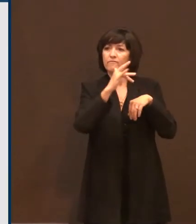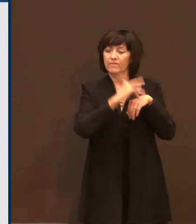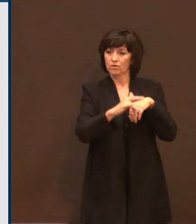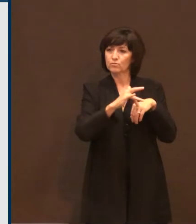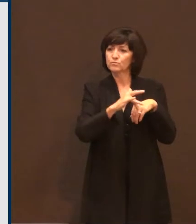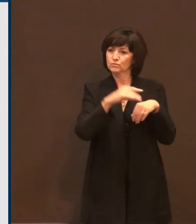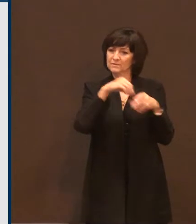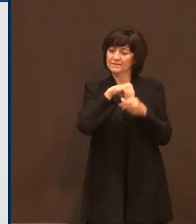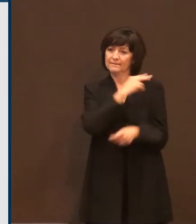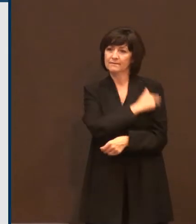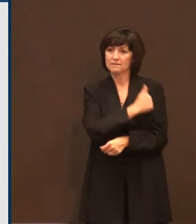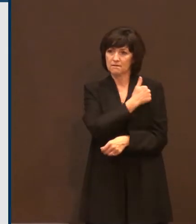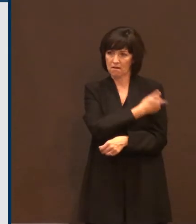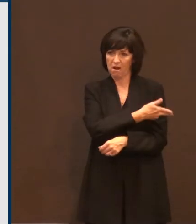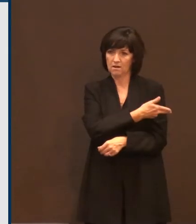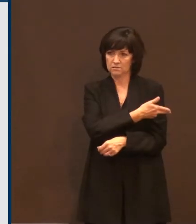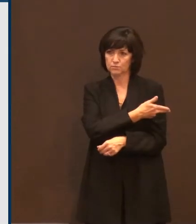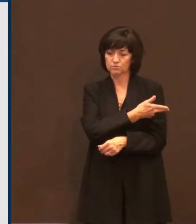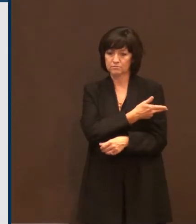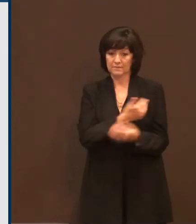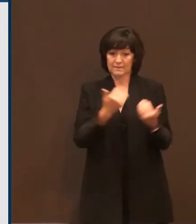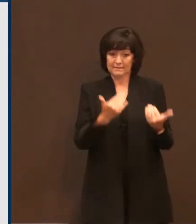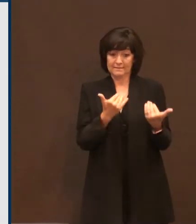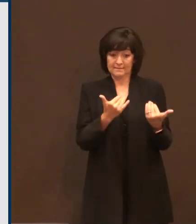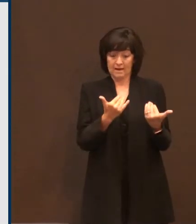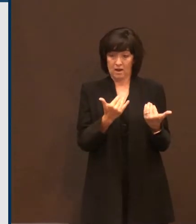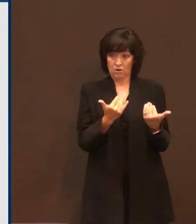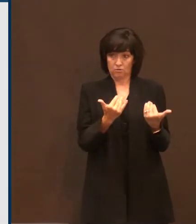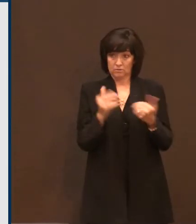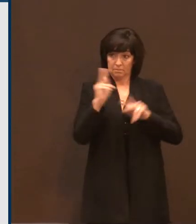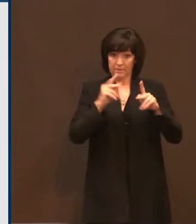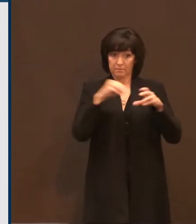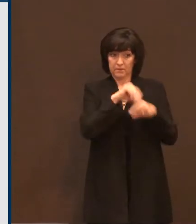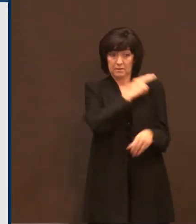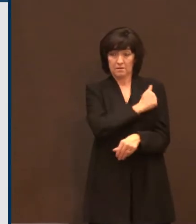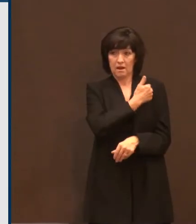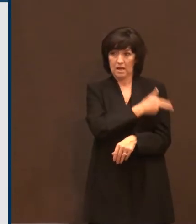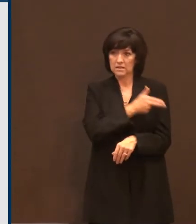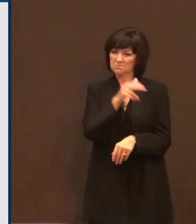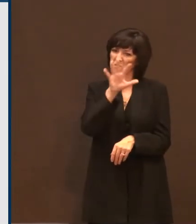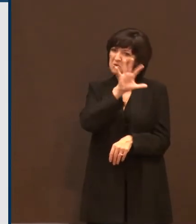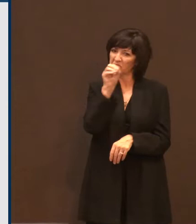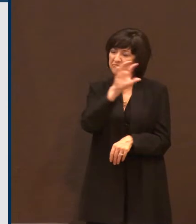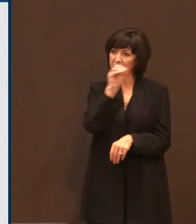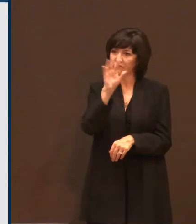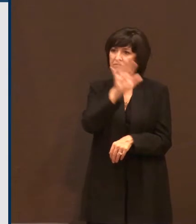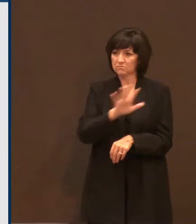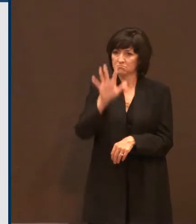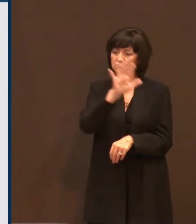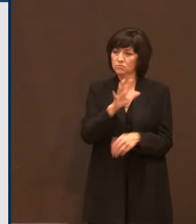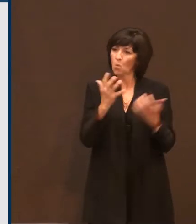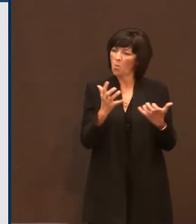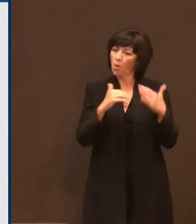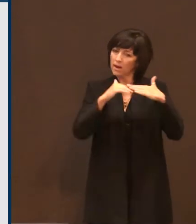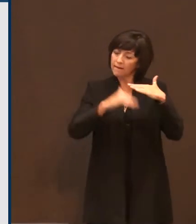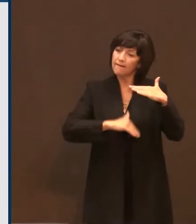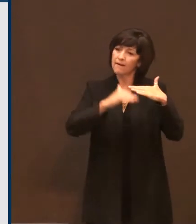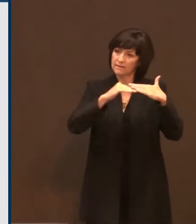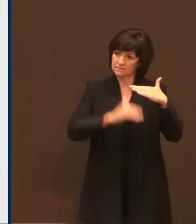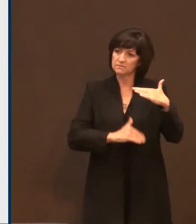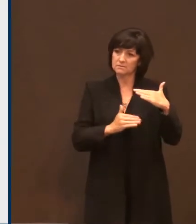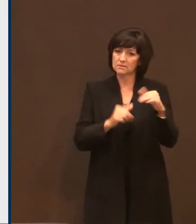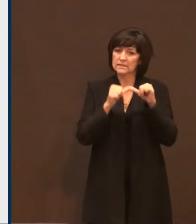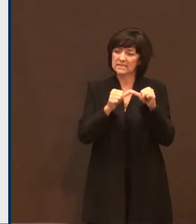COVID-19 is in the mid-50s. We'd like it to be below that and continue to work on all of